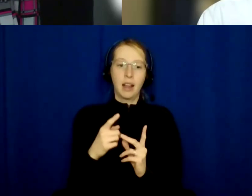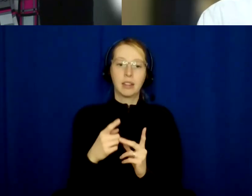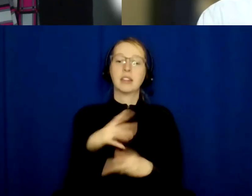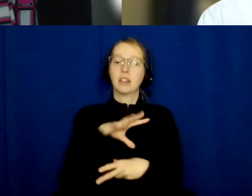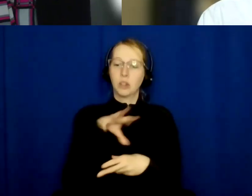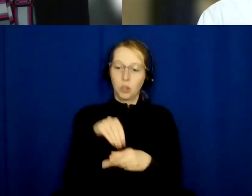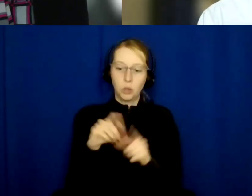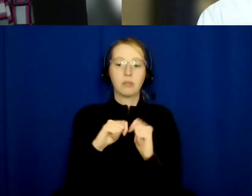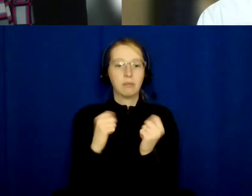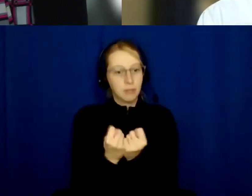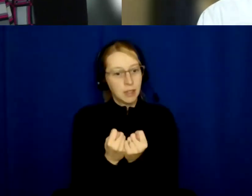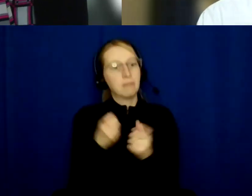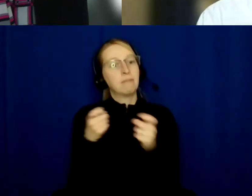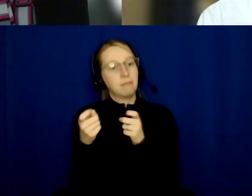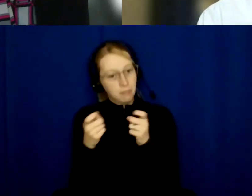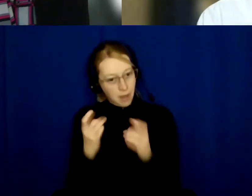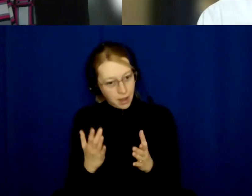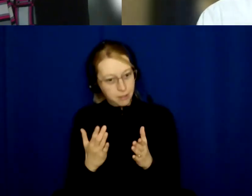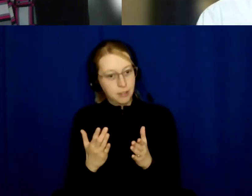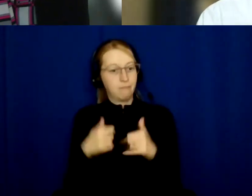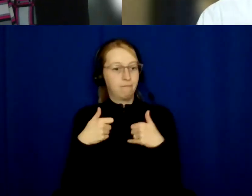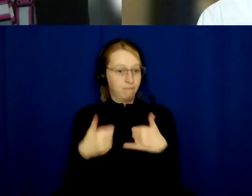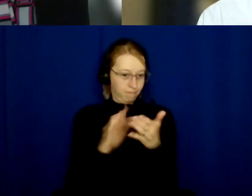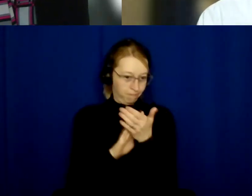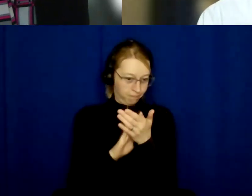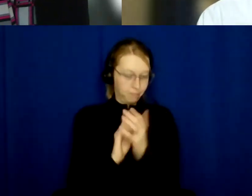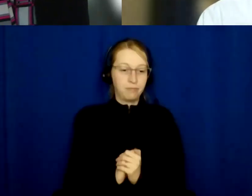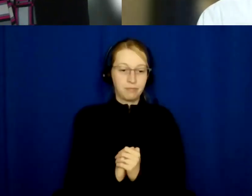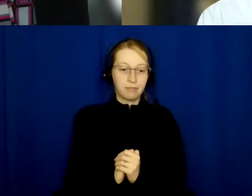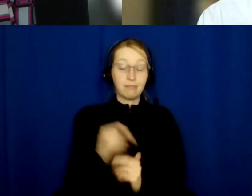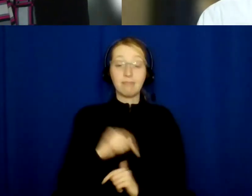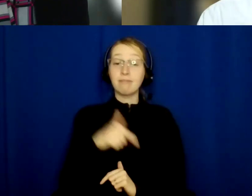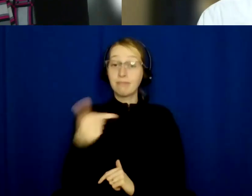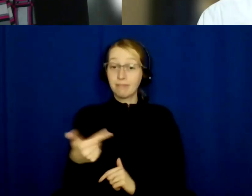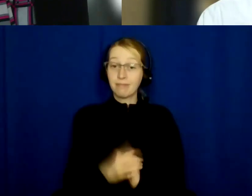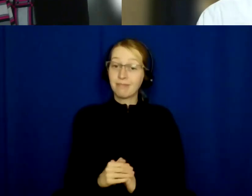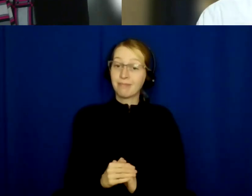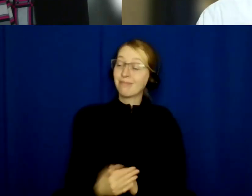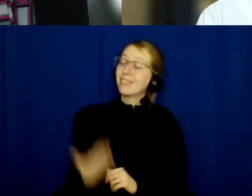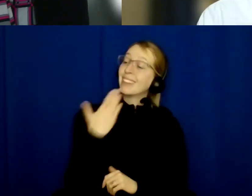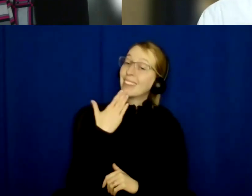Michael. Thank you. It's a pleasure to be here today.